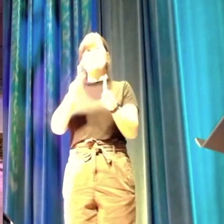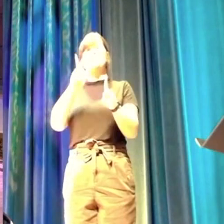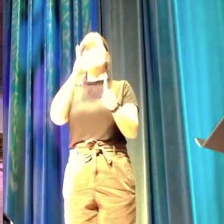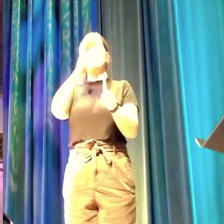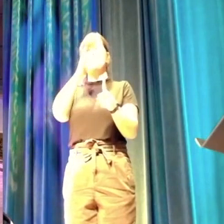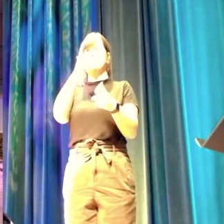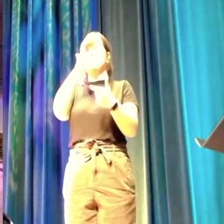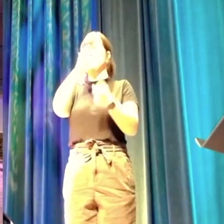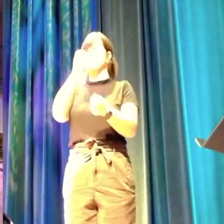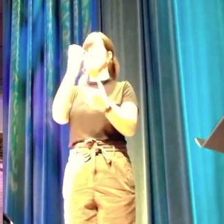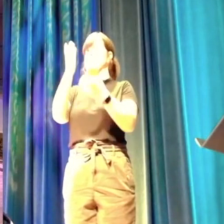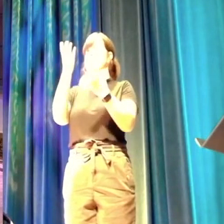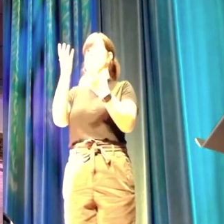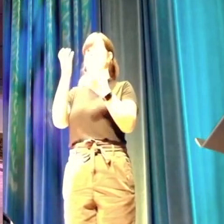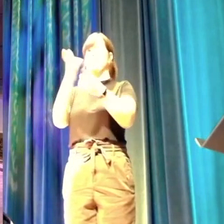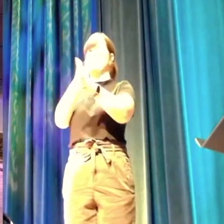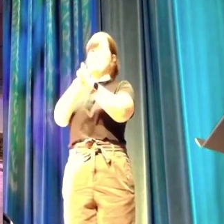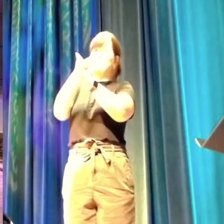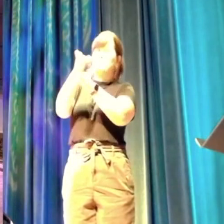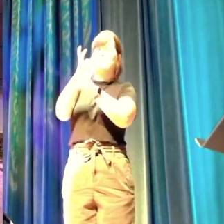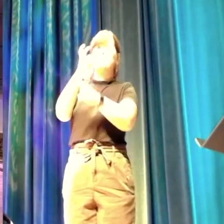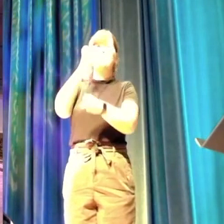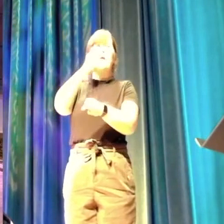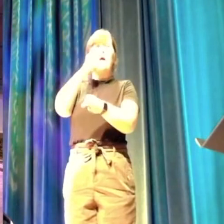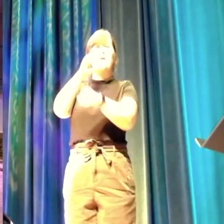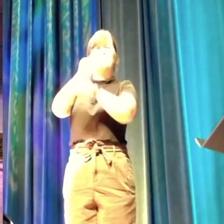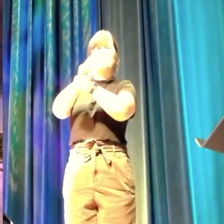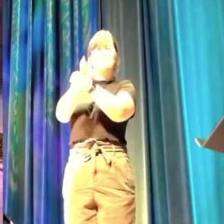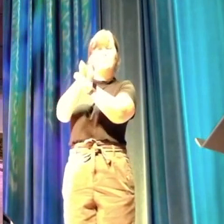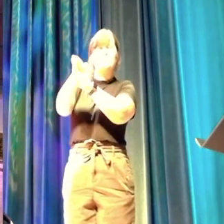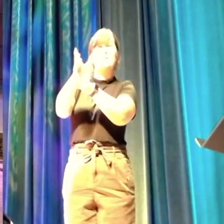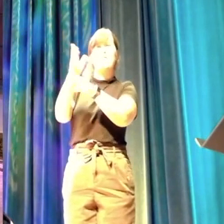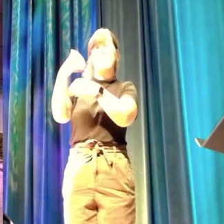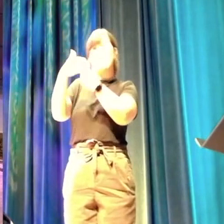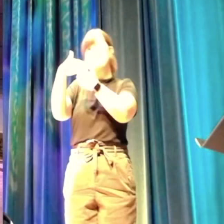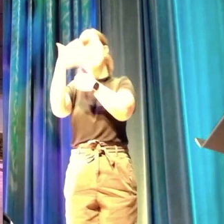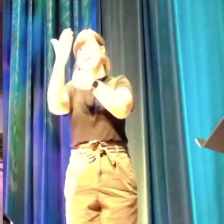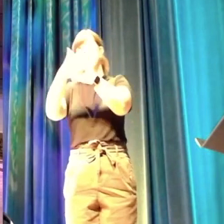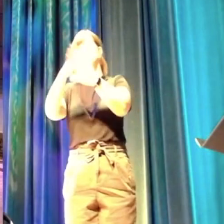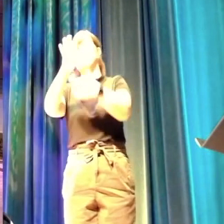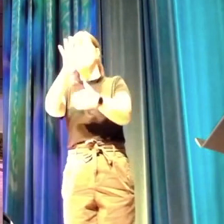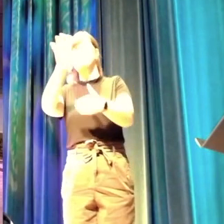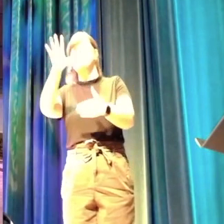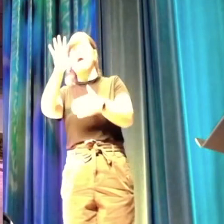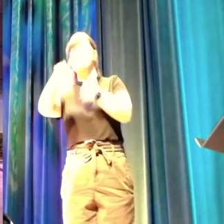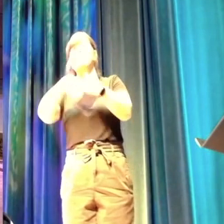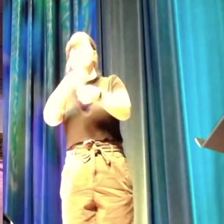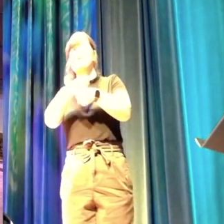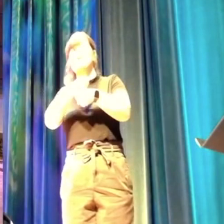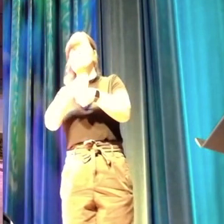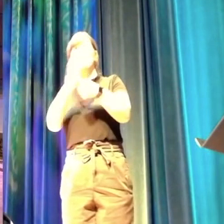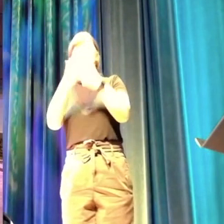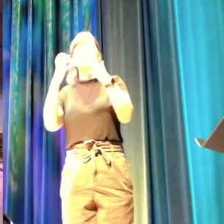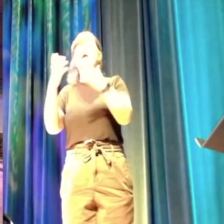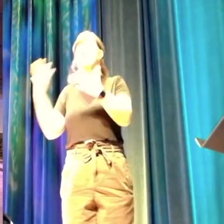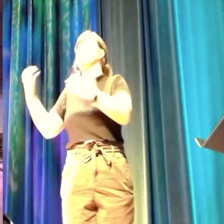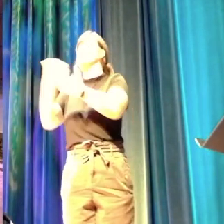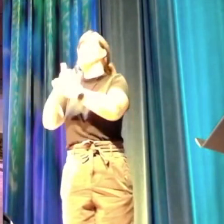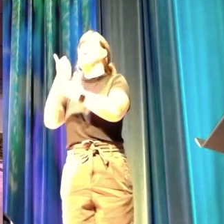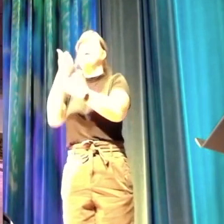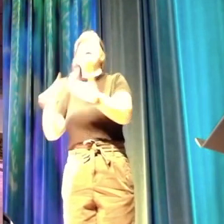in working in the field of blindness for the next 45 years without ever raising another